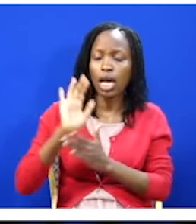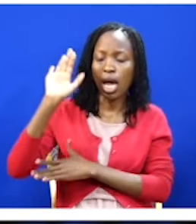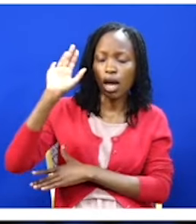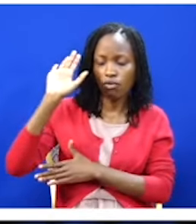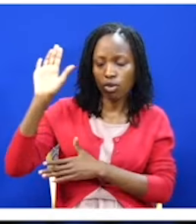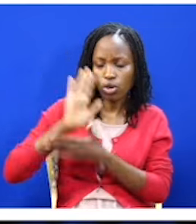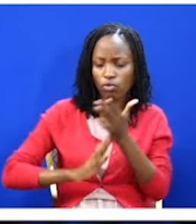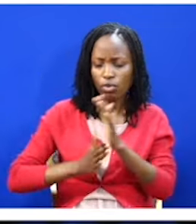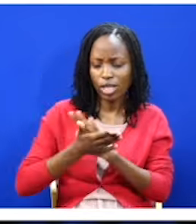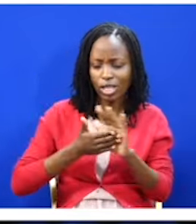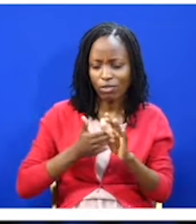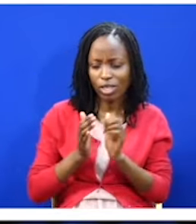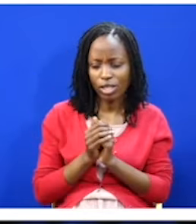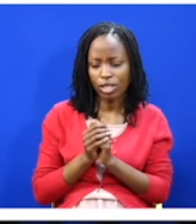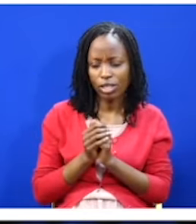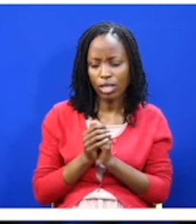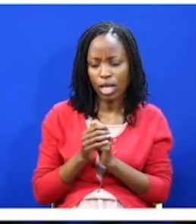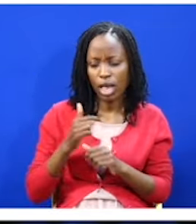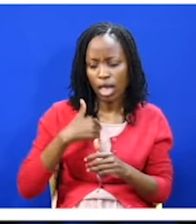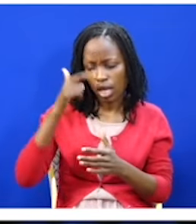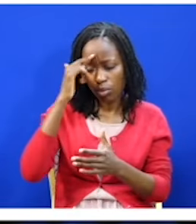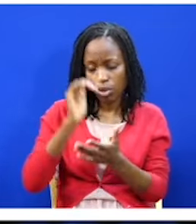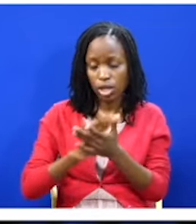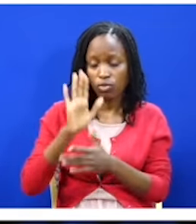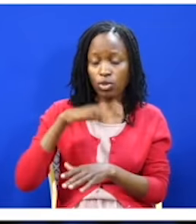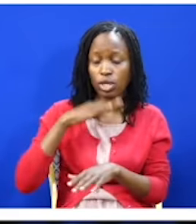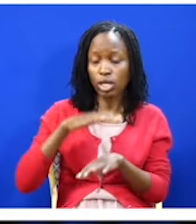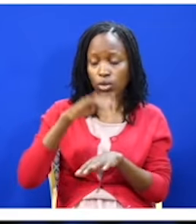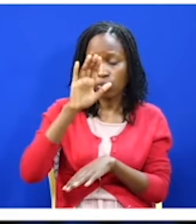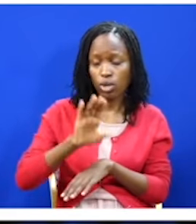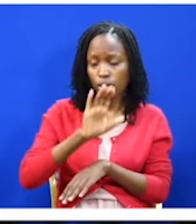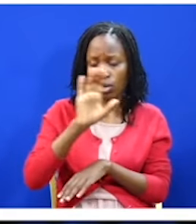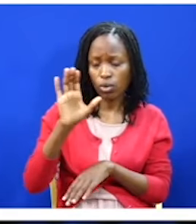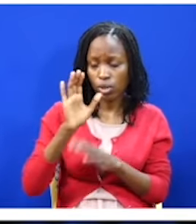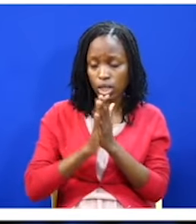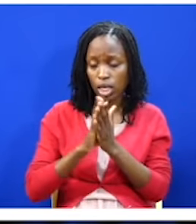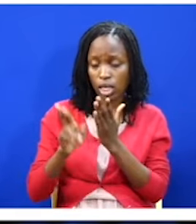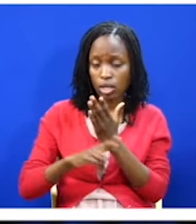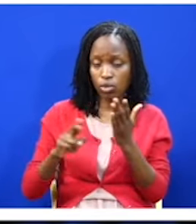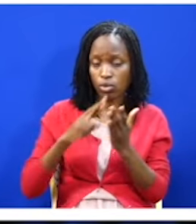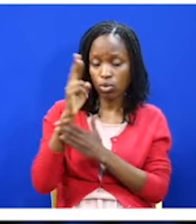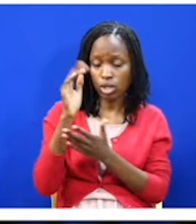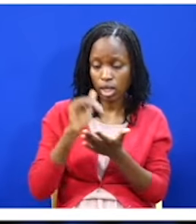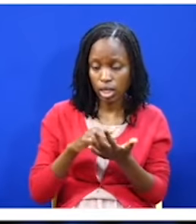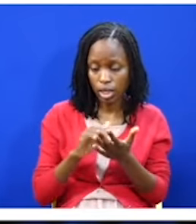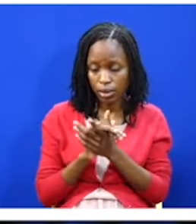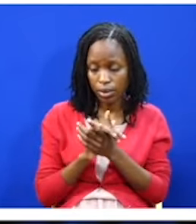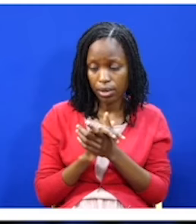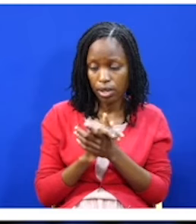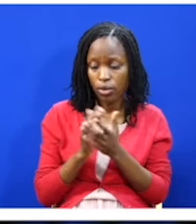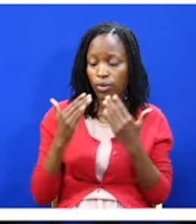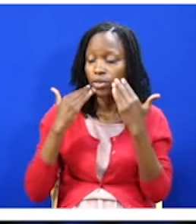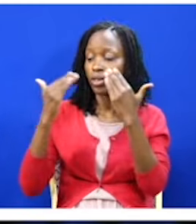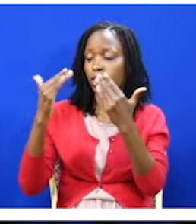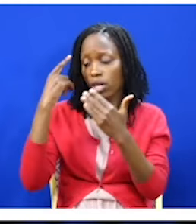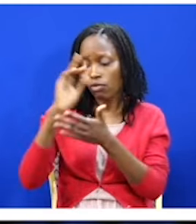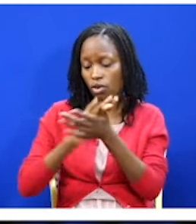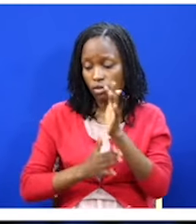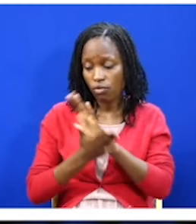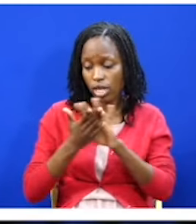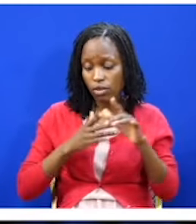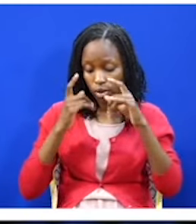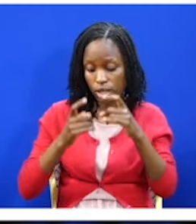your forgiveness. I believe that you died on the cross and you rose again. Thank you for forgiving